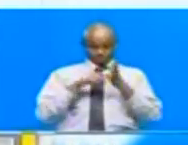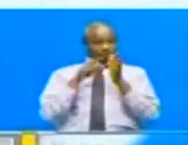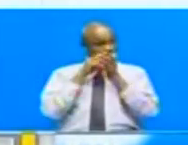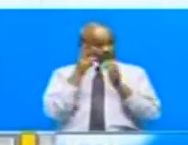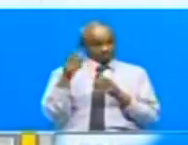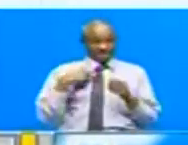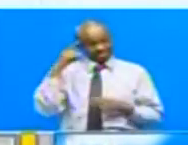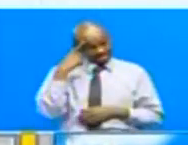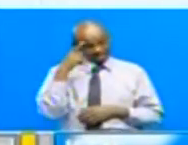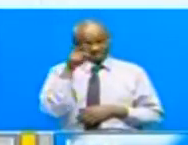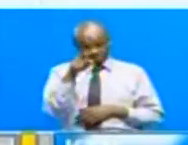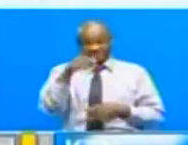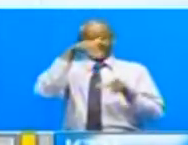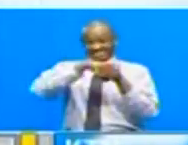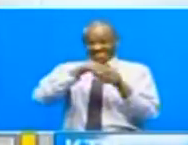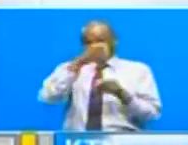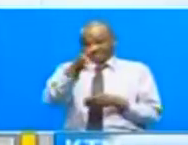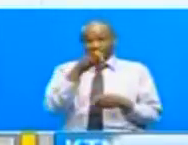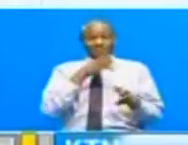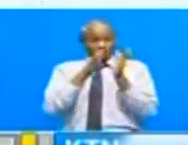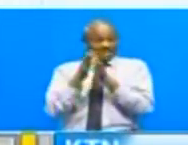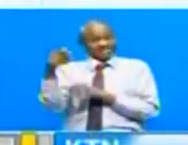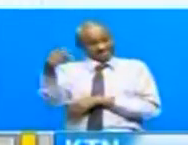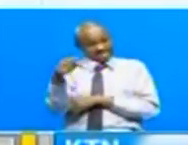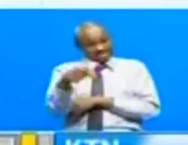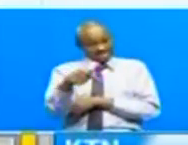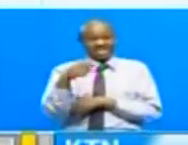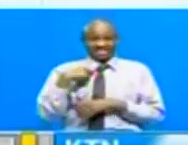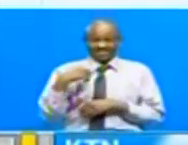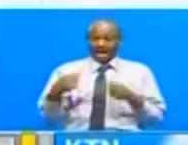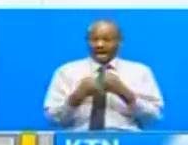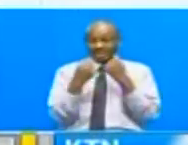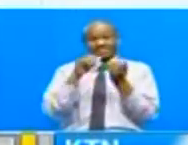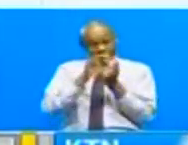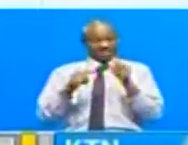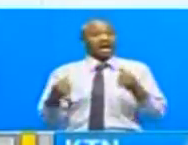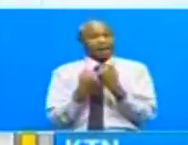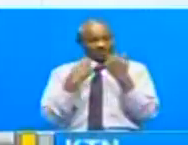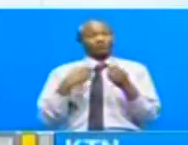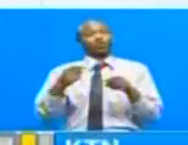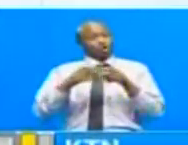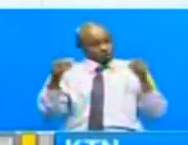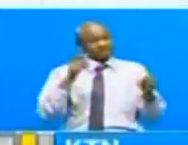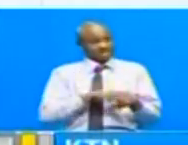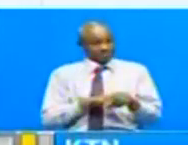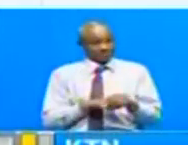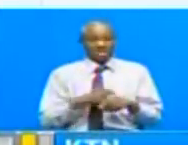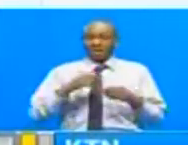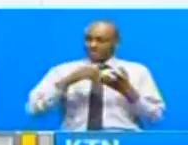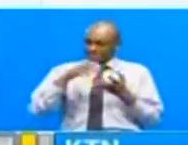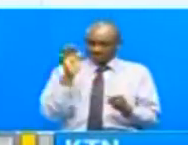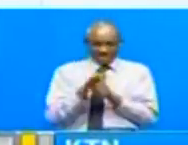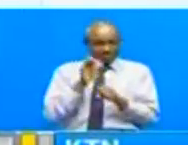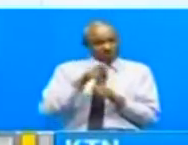of a collision, an internal thing that was just organized. And it's ideally something that has been going on for quite some time. Now, most of